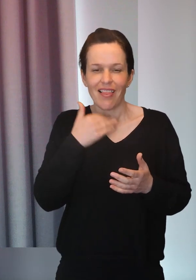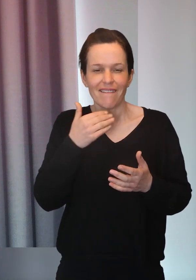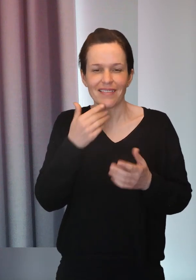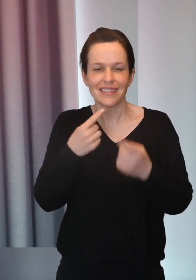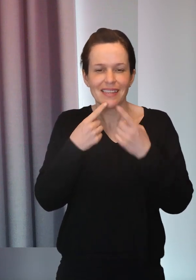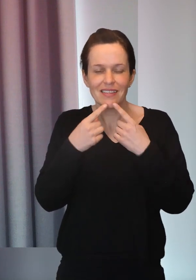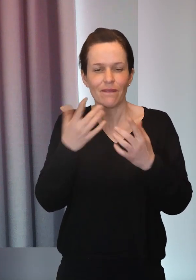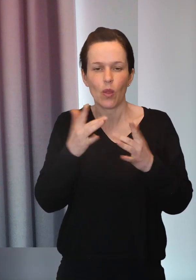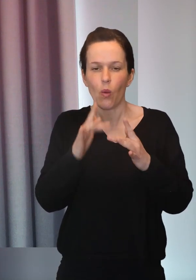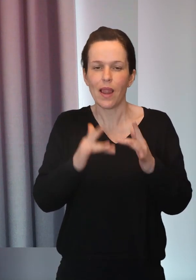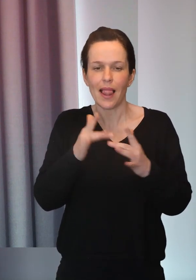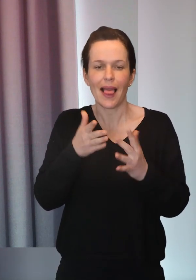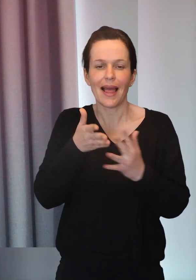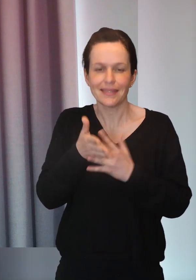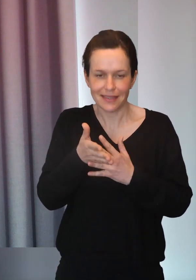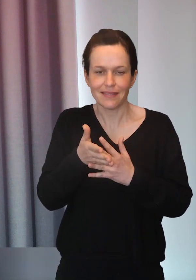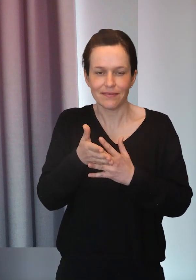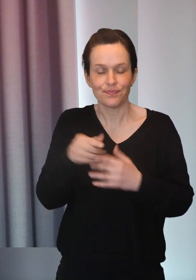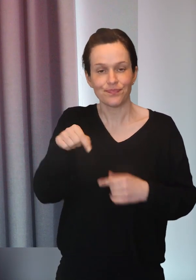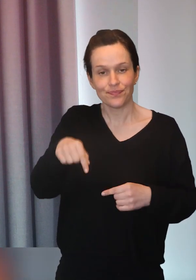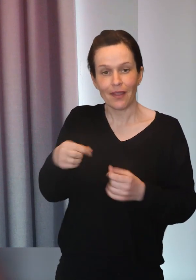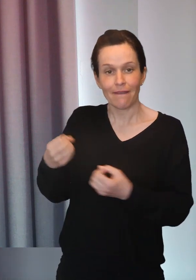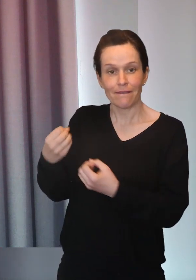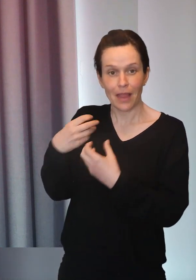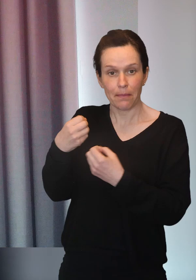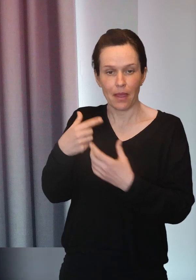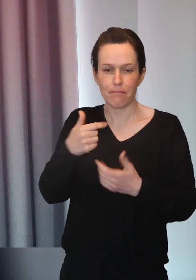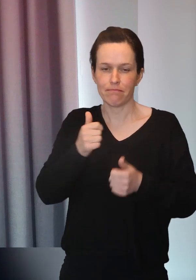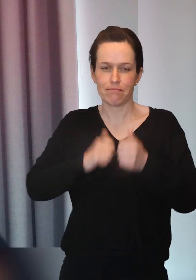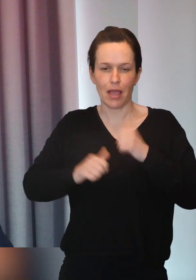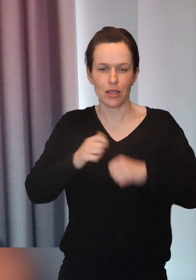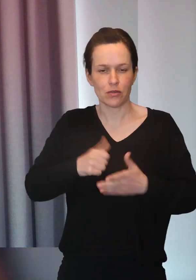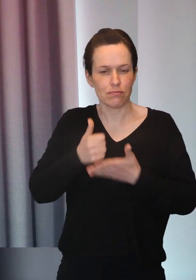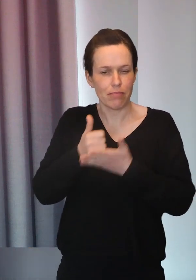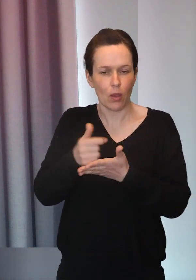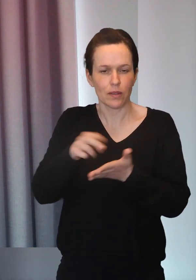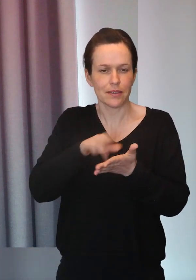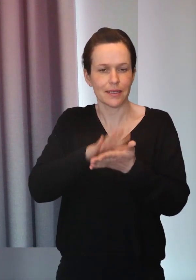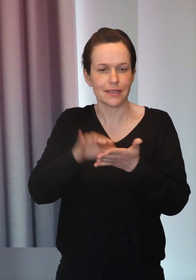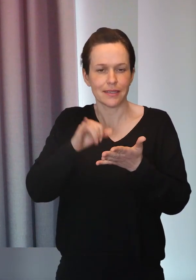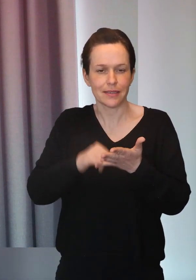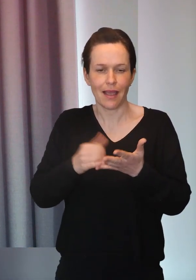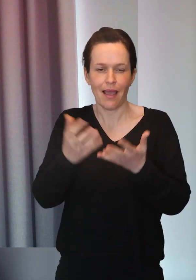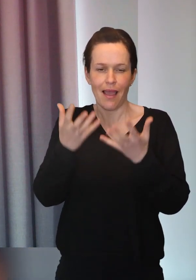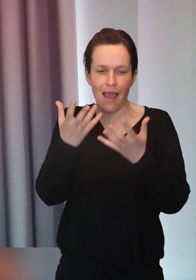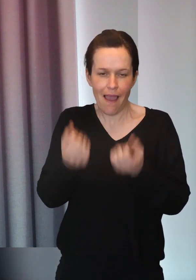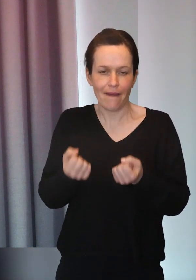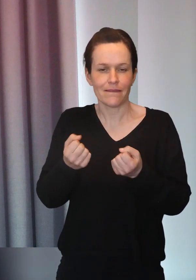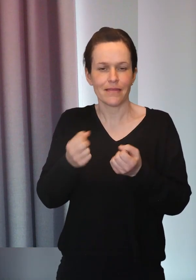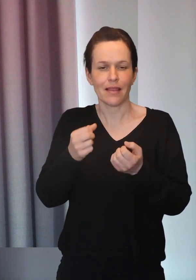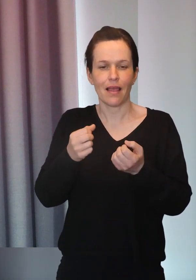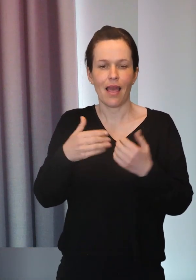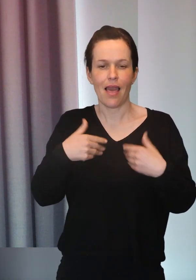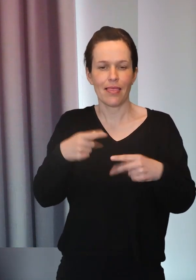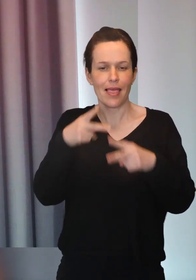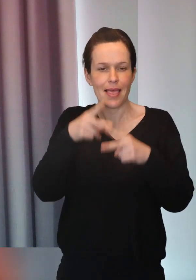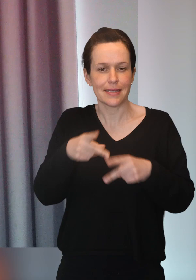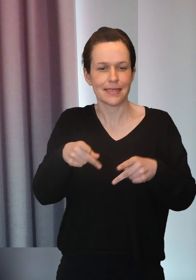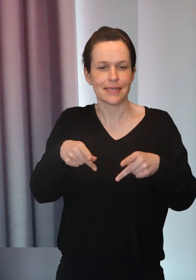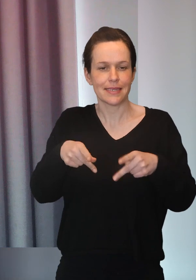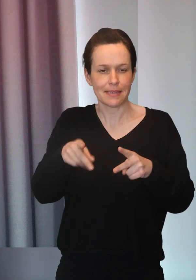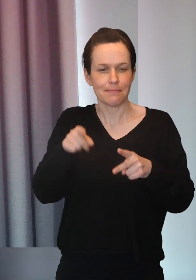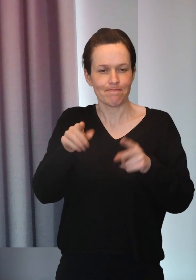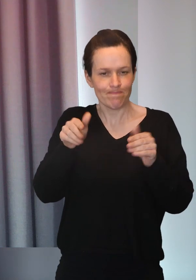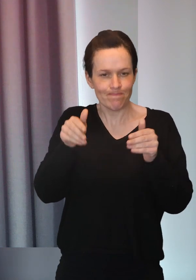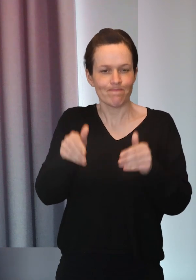and lack of data for online access. Through this feedback, we are proud to have supported the NHS to manifest healthcare systems that